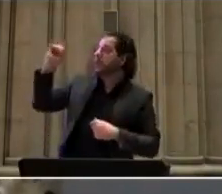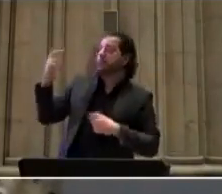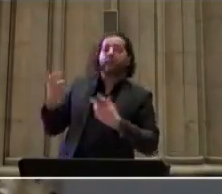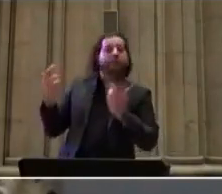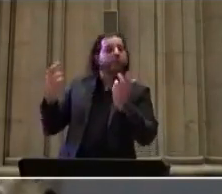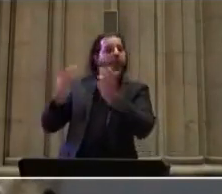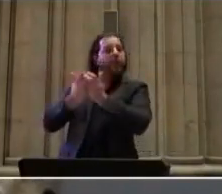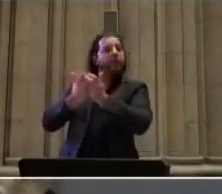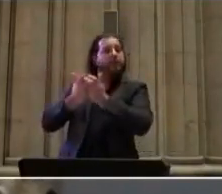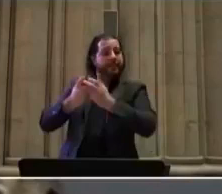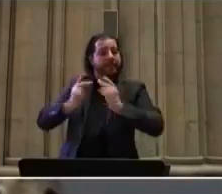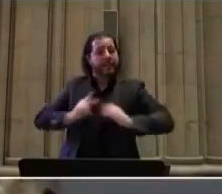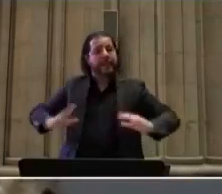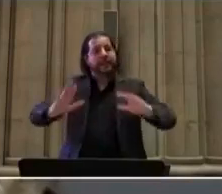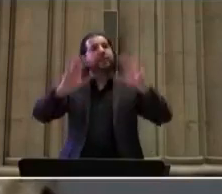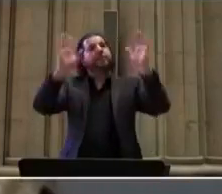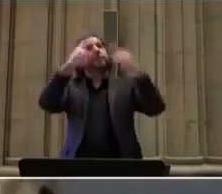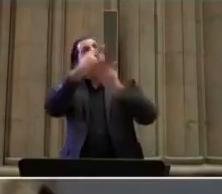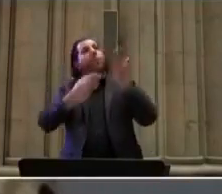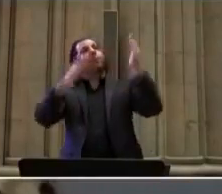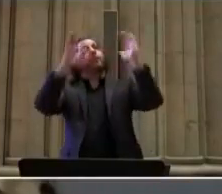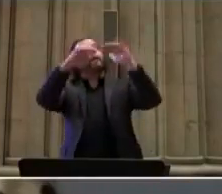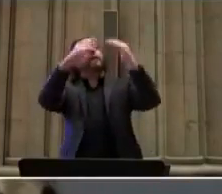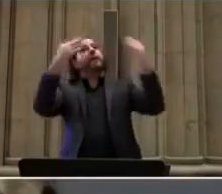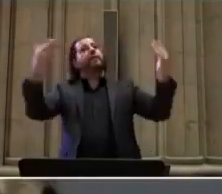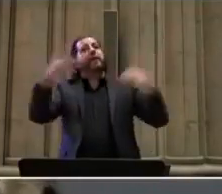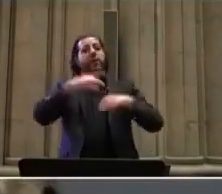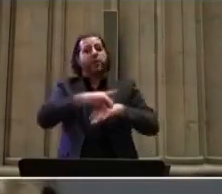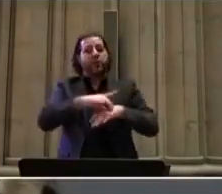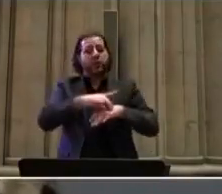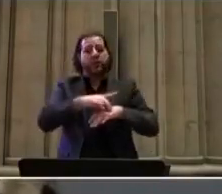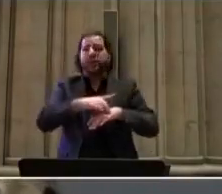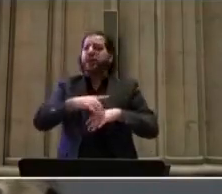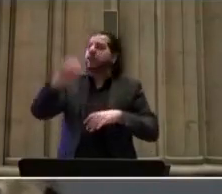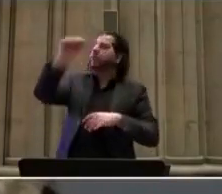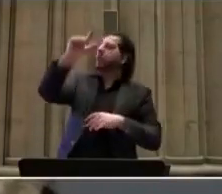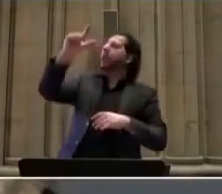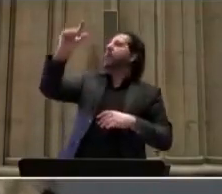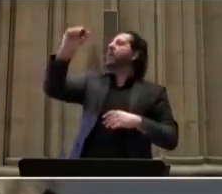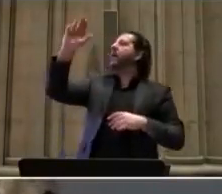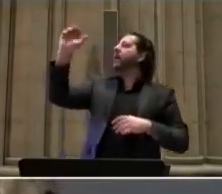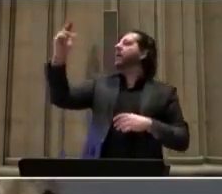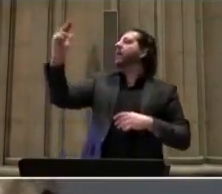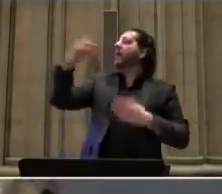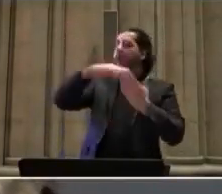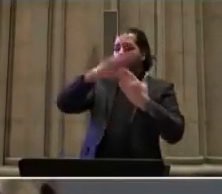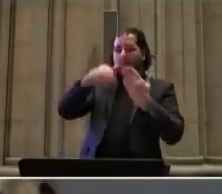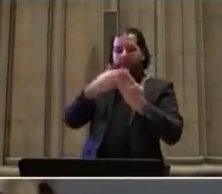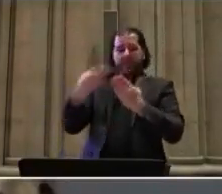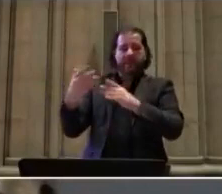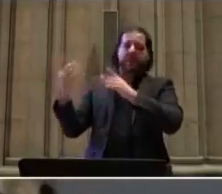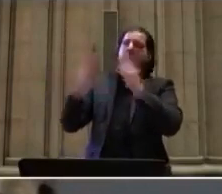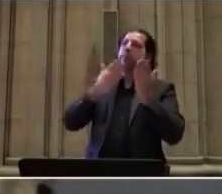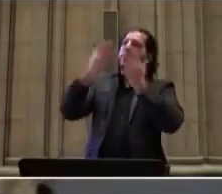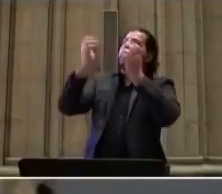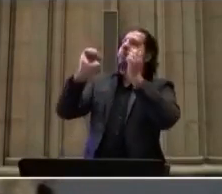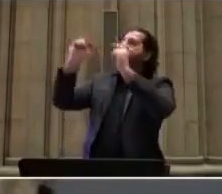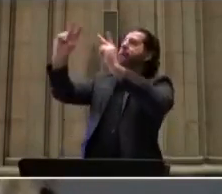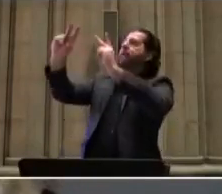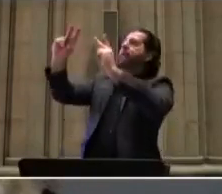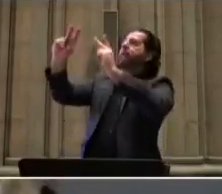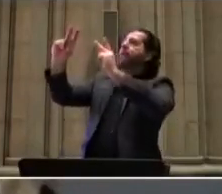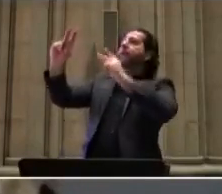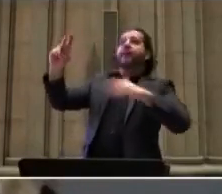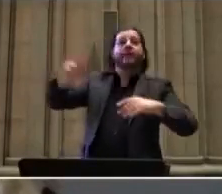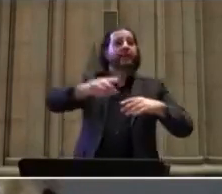the kingdom of the heavens and the earth. And to Allah, all matters are returned. He merges the